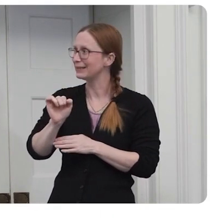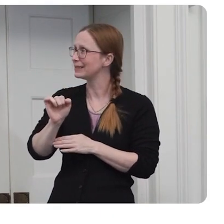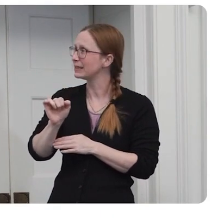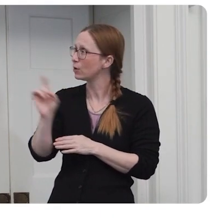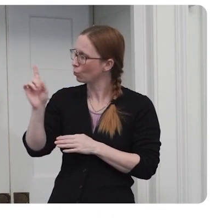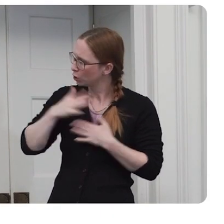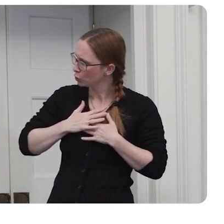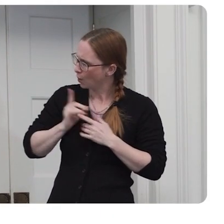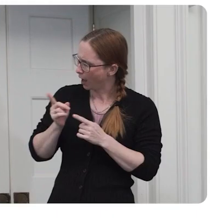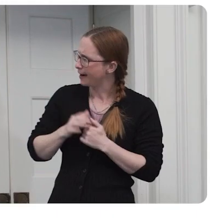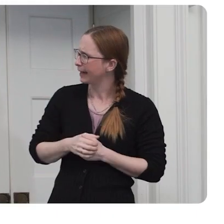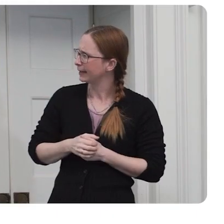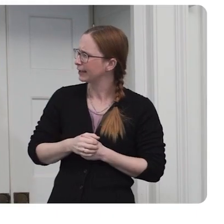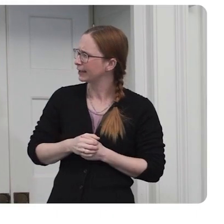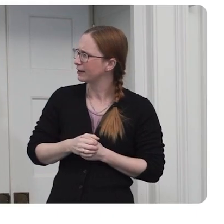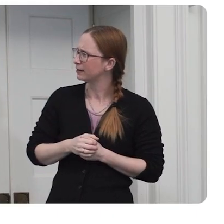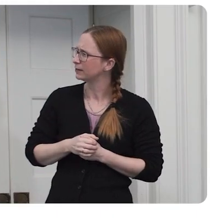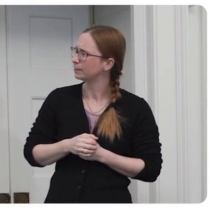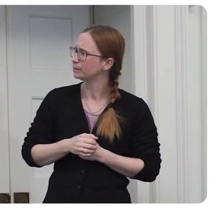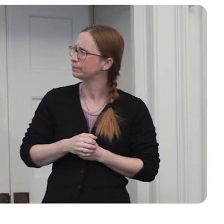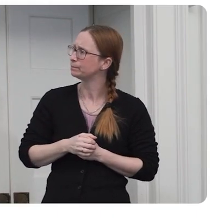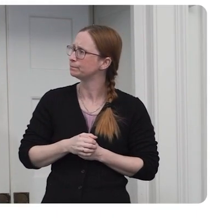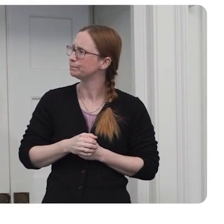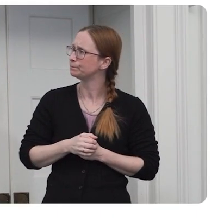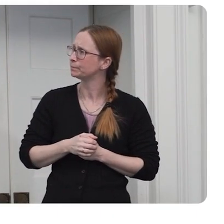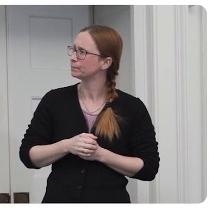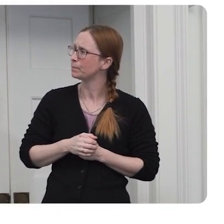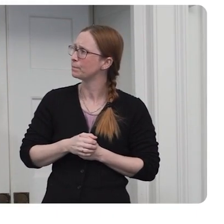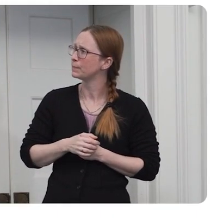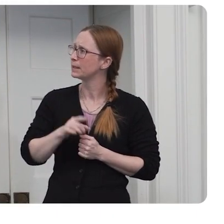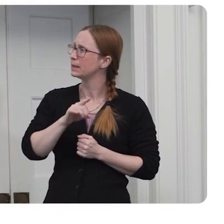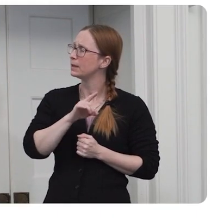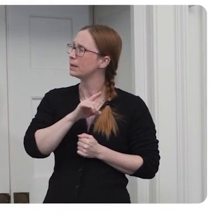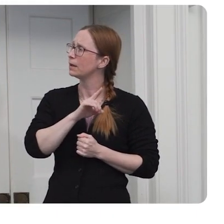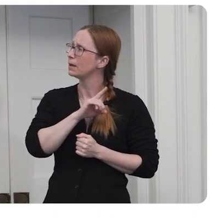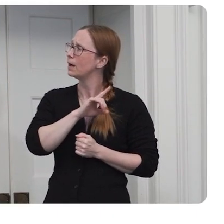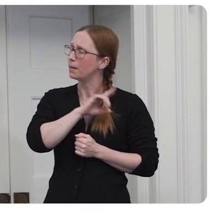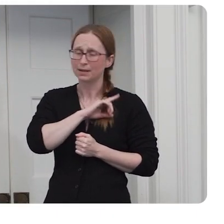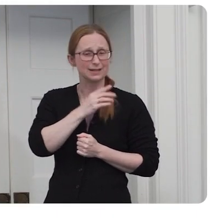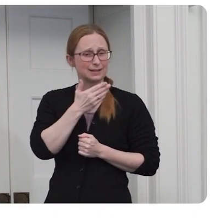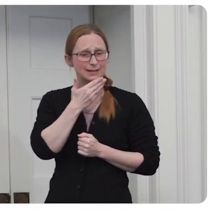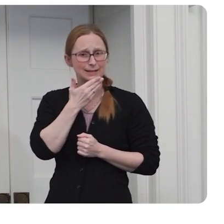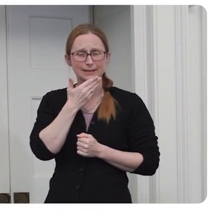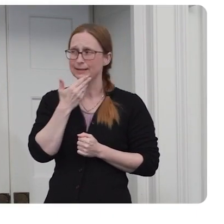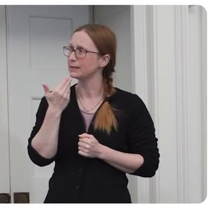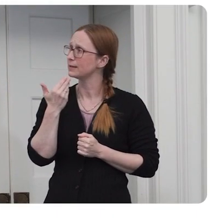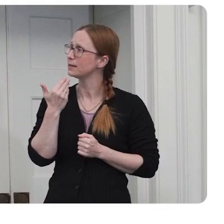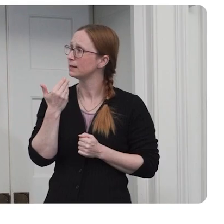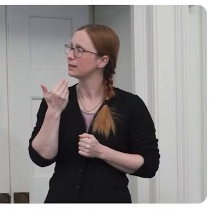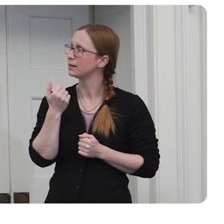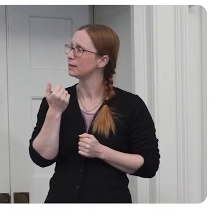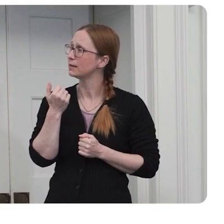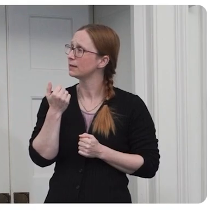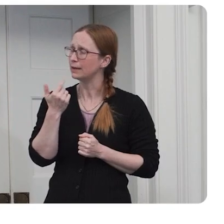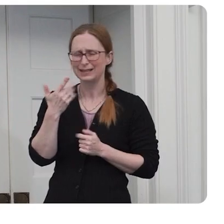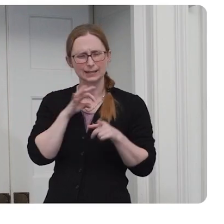explosion. Yeah, I did. What do you like about it? Because it's quite nice